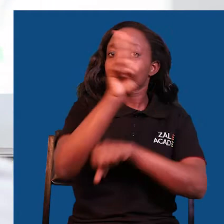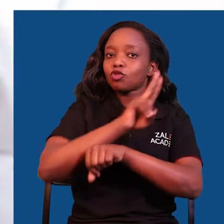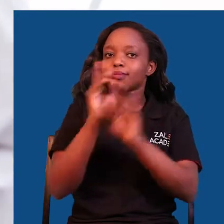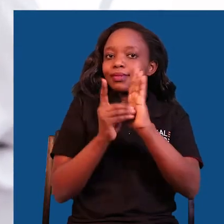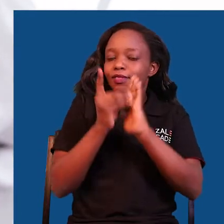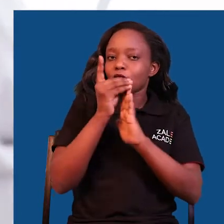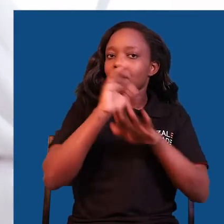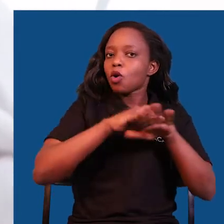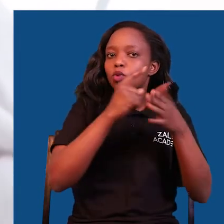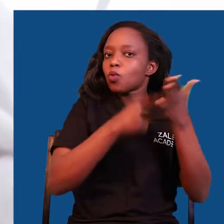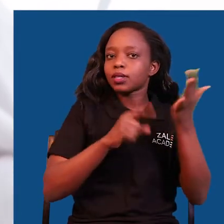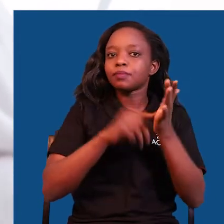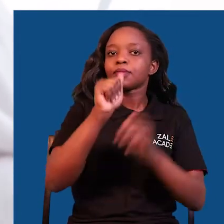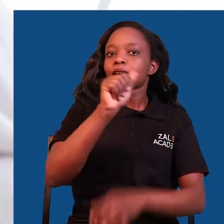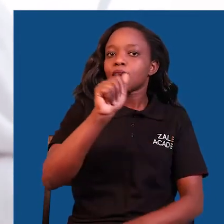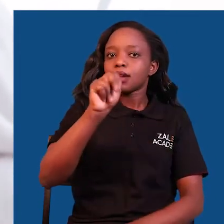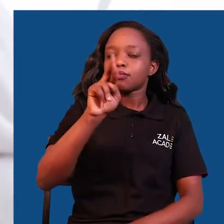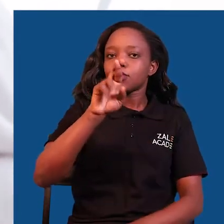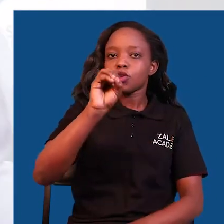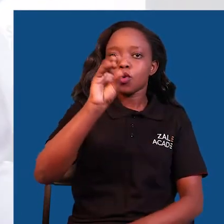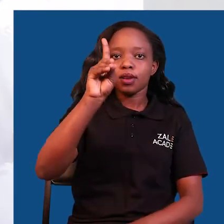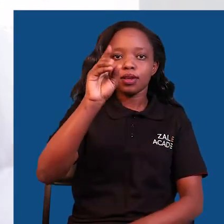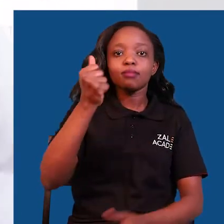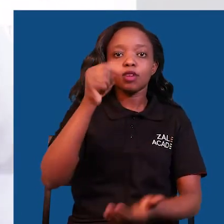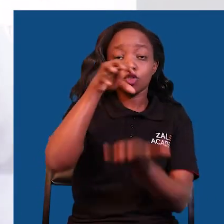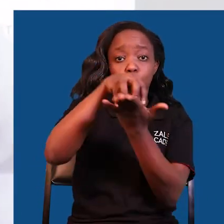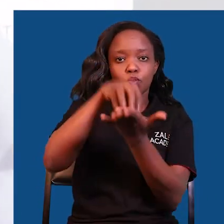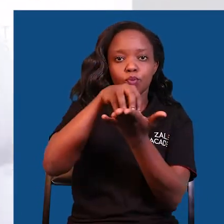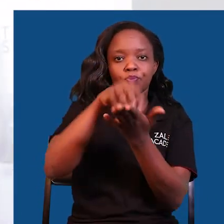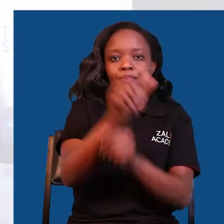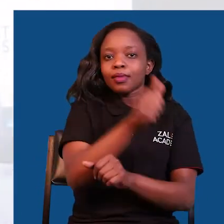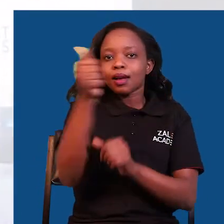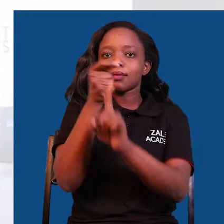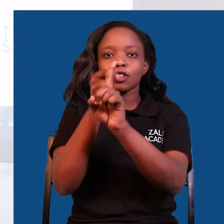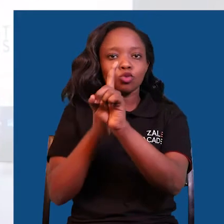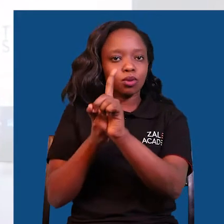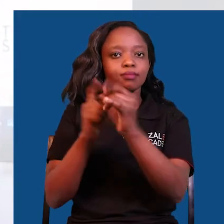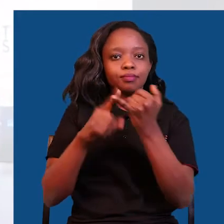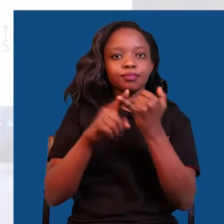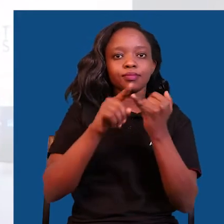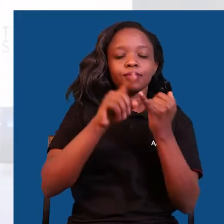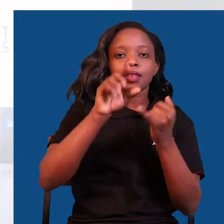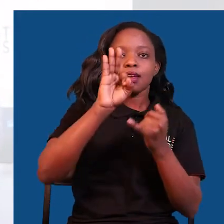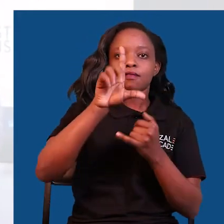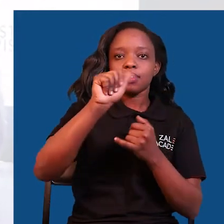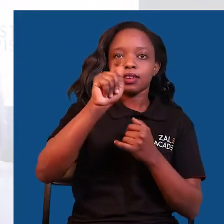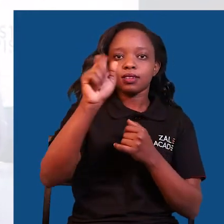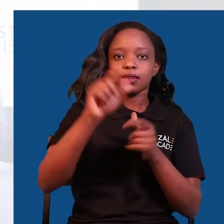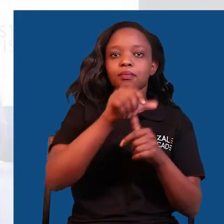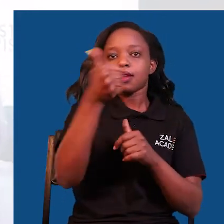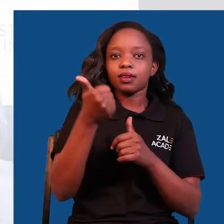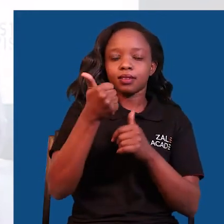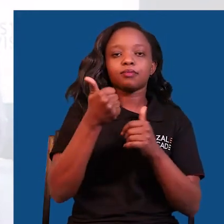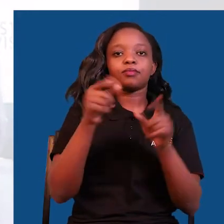being used to develop is called Android Studio. Another tool that you could use is Flutter, and another one